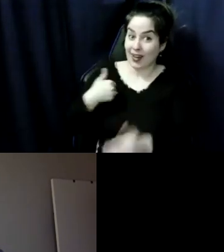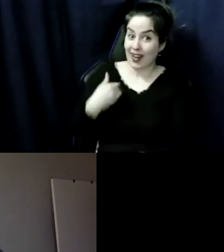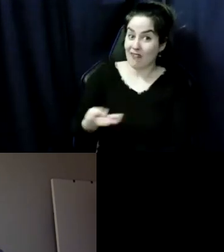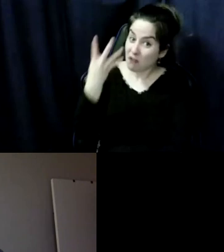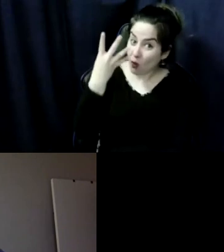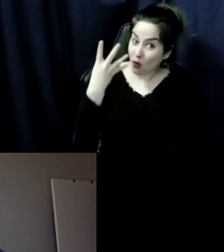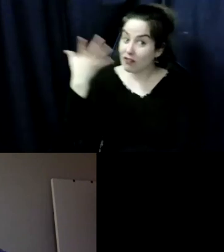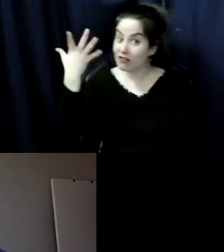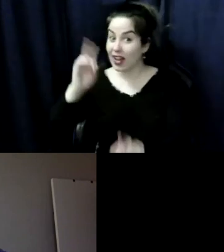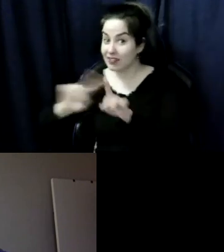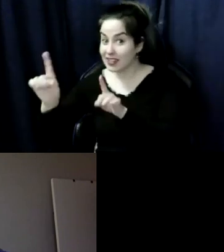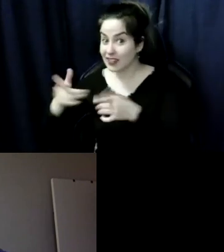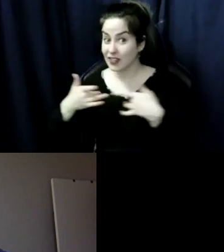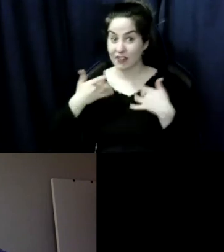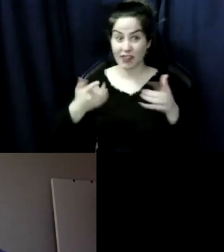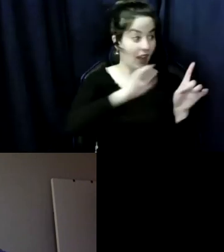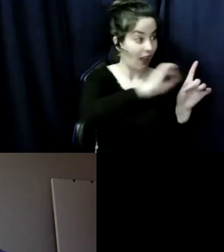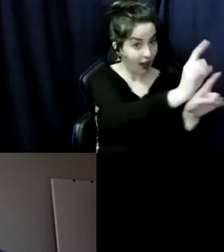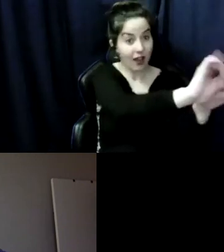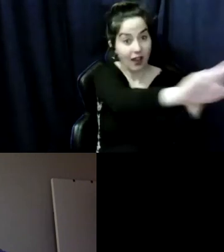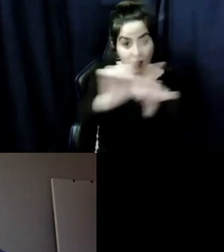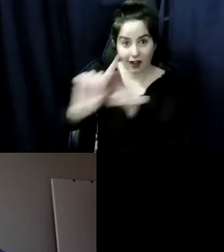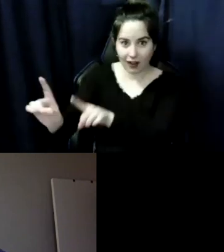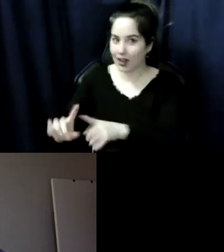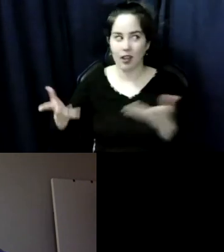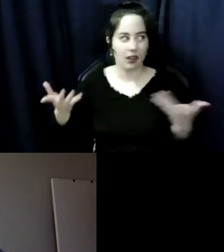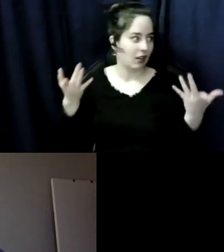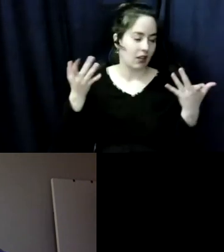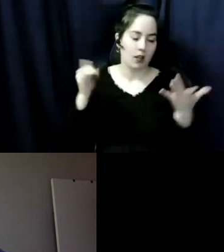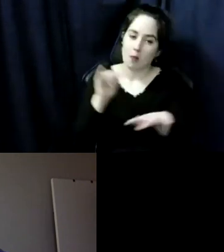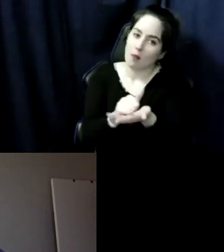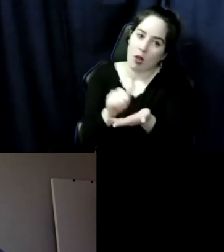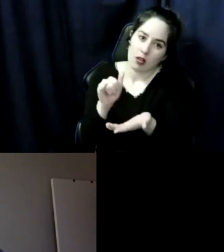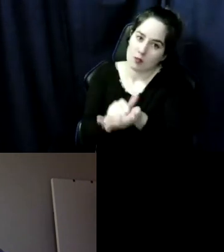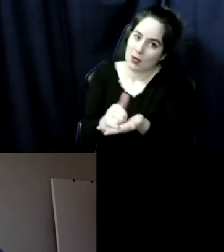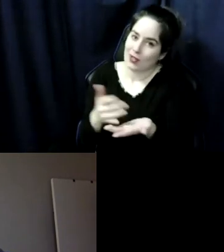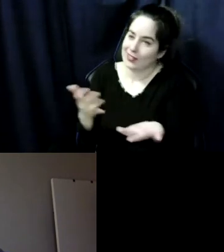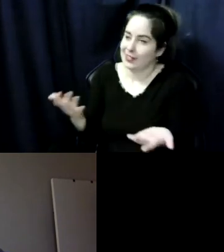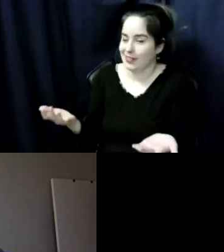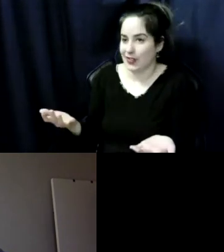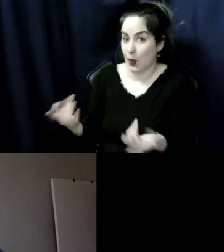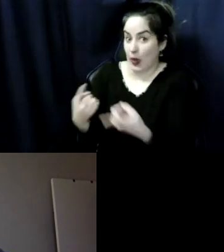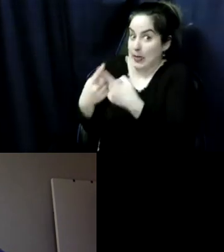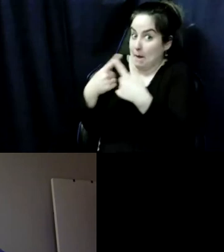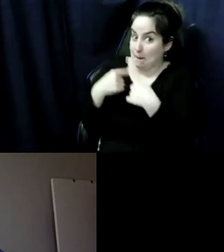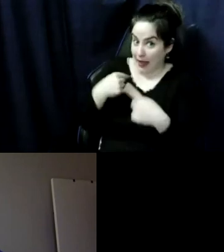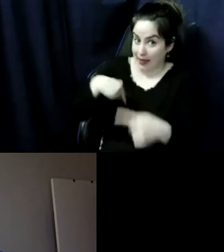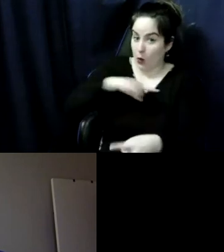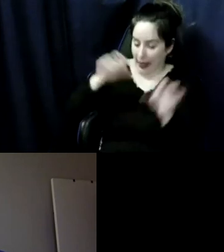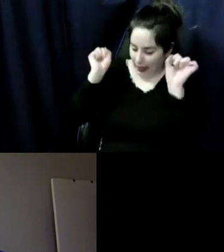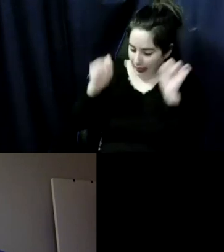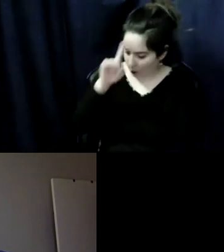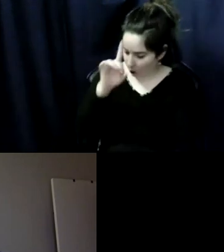everything. So it's really hard to say, like I wouldn't depend on that per se.